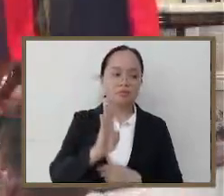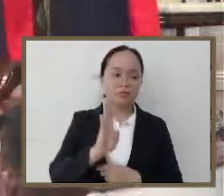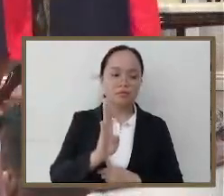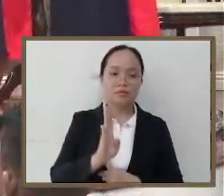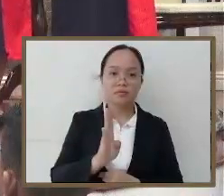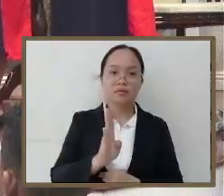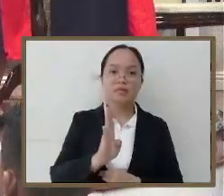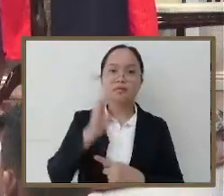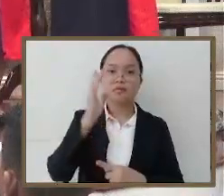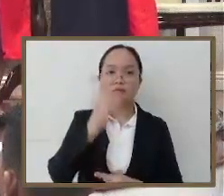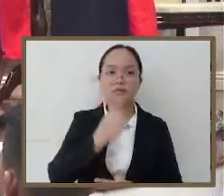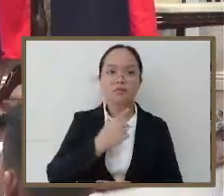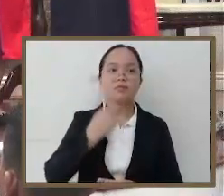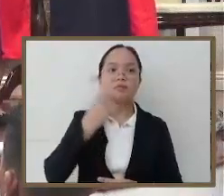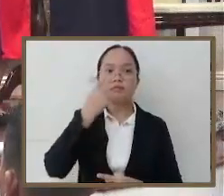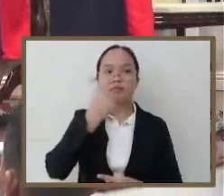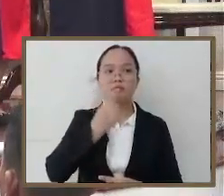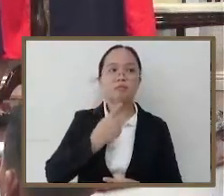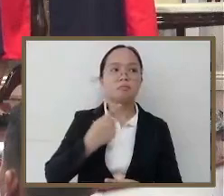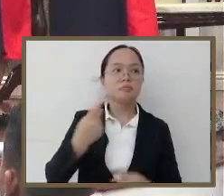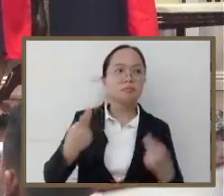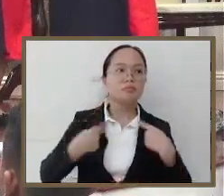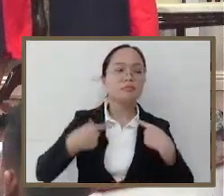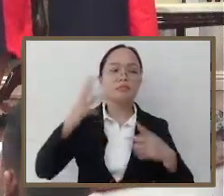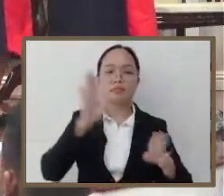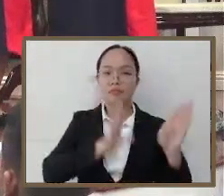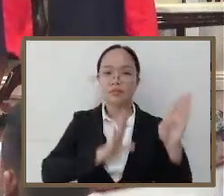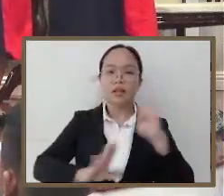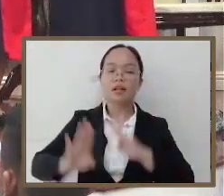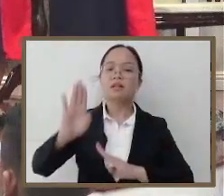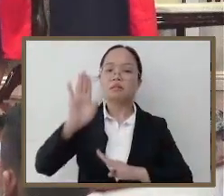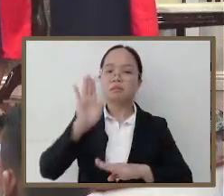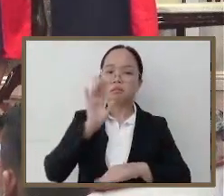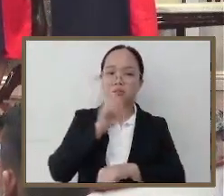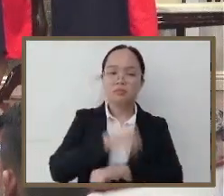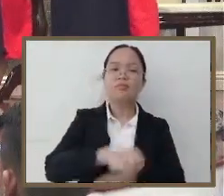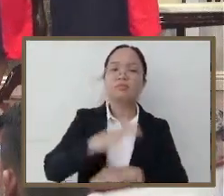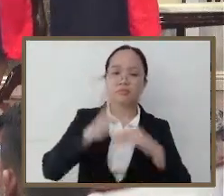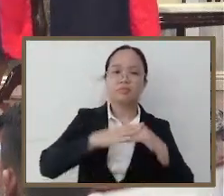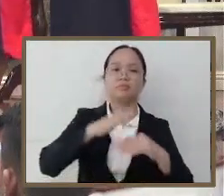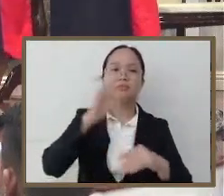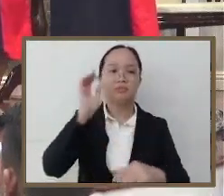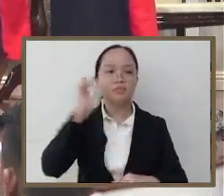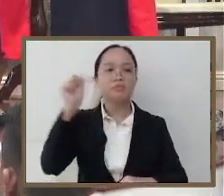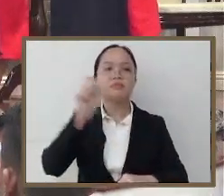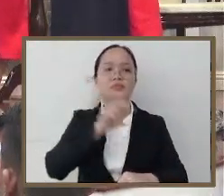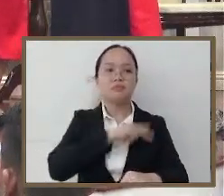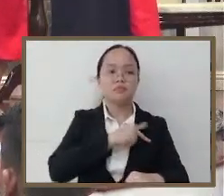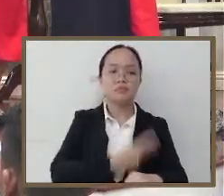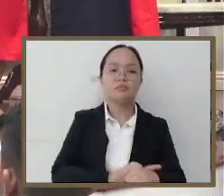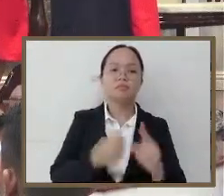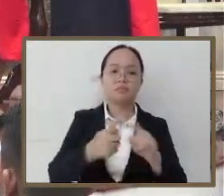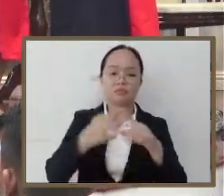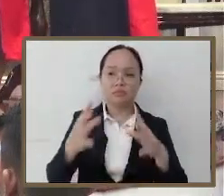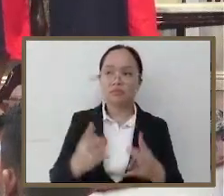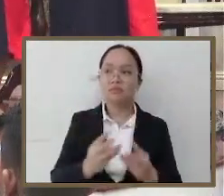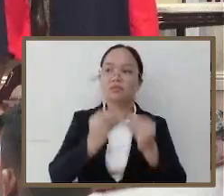God who God a problem Beyond his power to